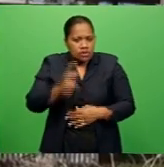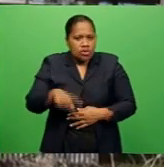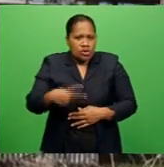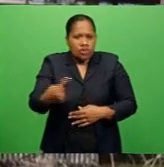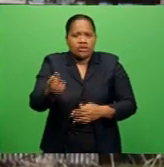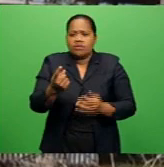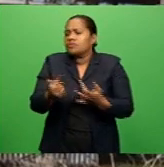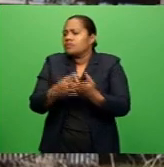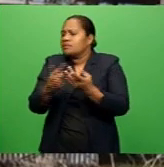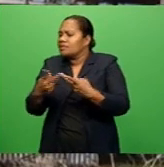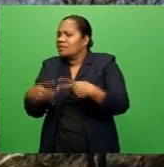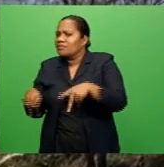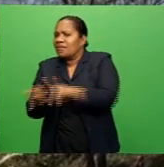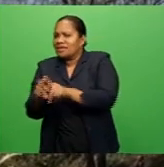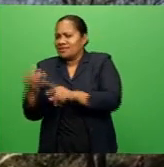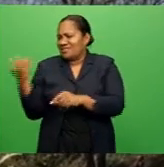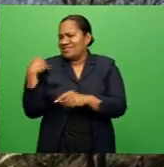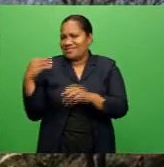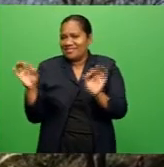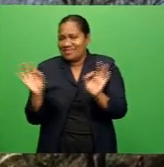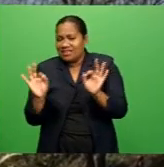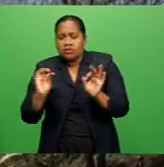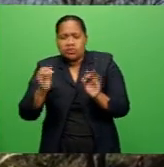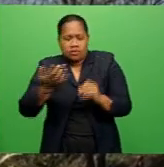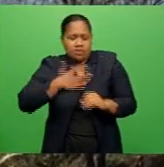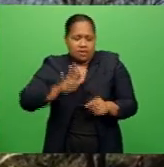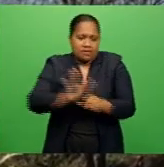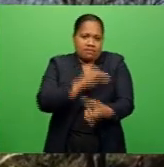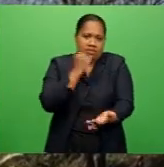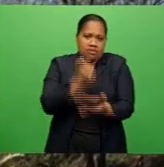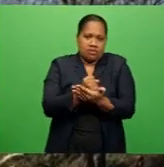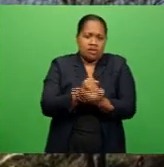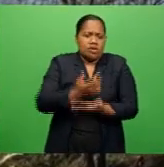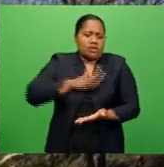affected. So we want to make sure that we actually reduce